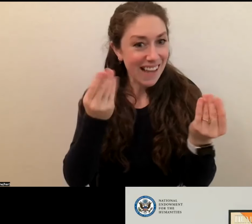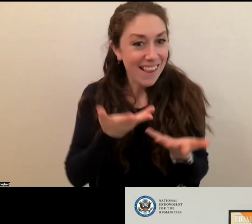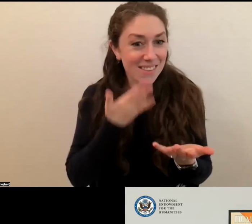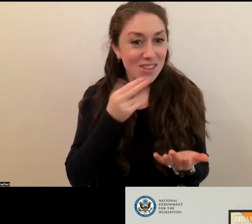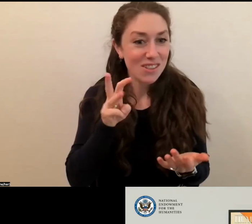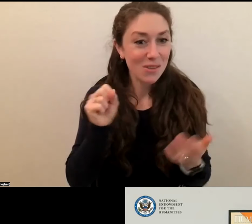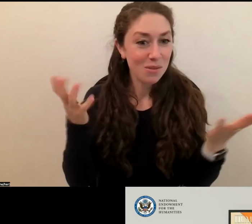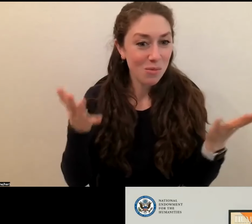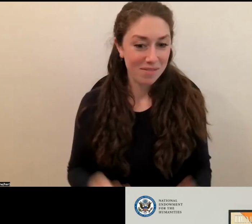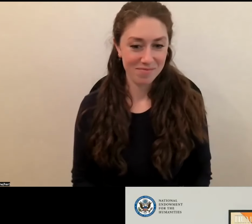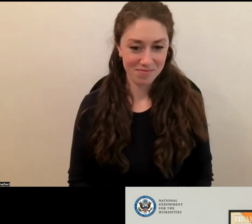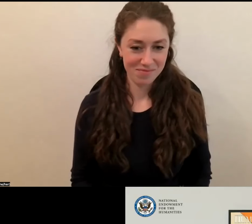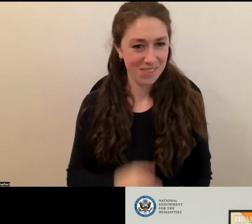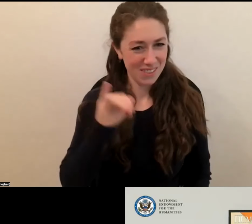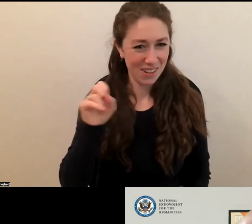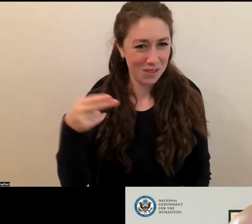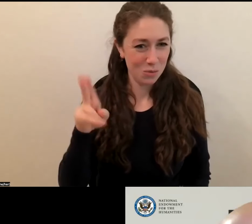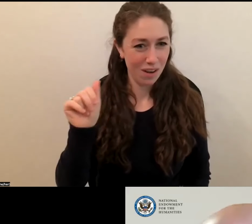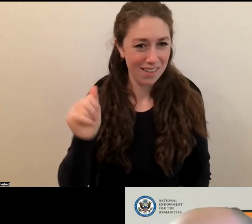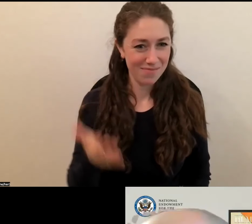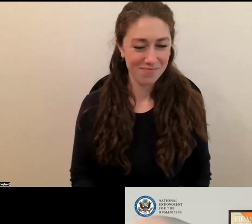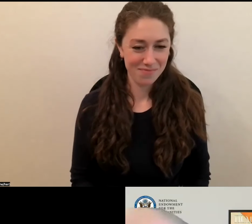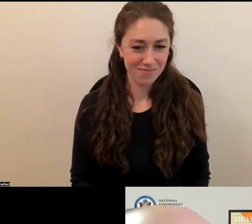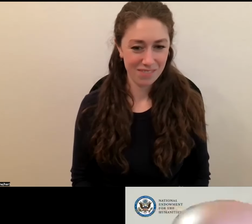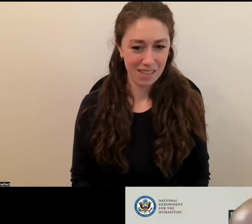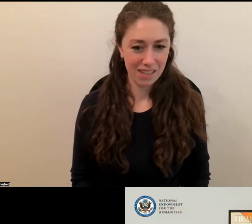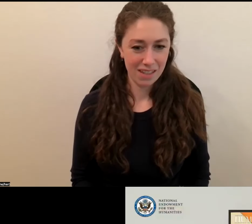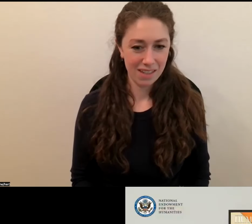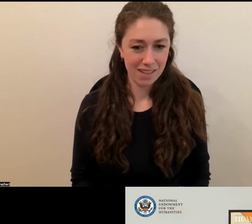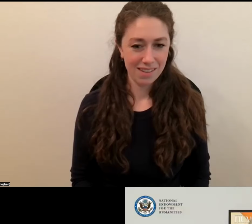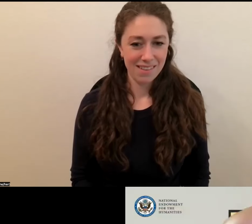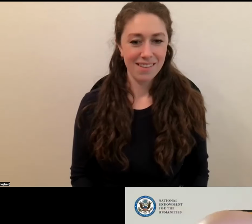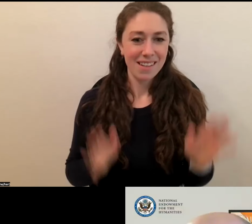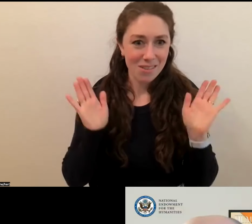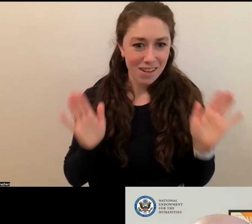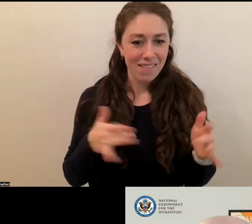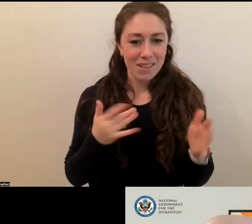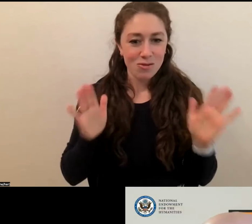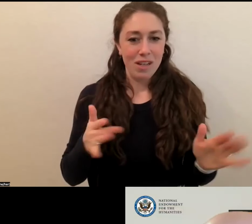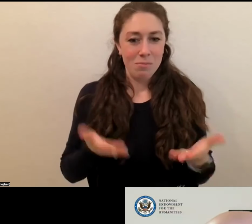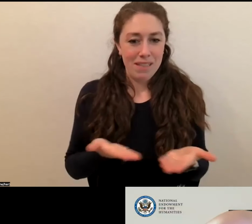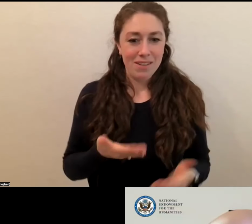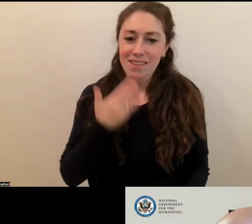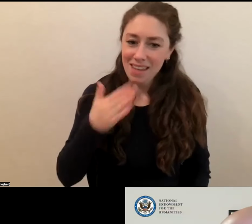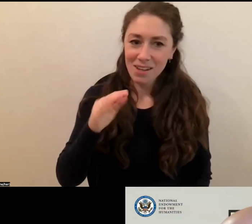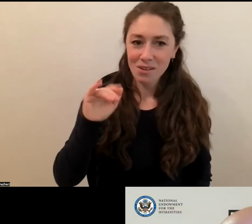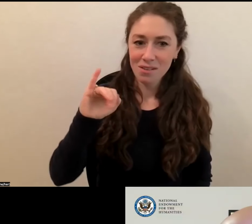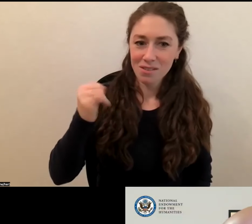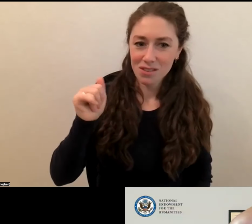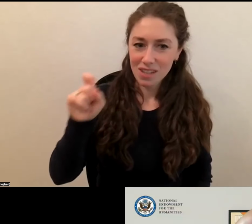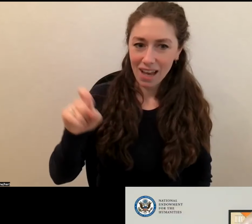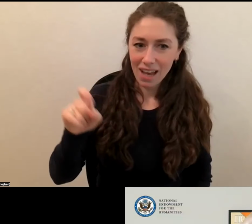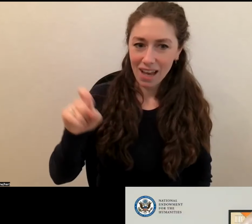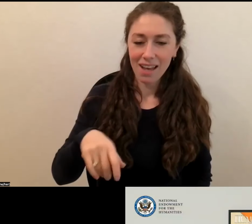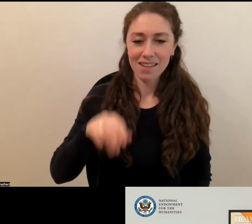news, Joshua. Thanks. It's a pleasure to be here. Thanks for inviting me. Thanks to Jax and the IMAG